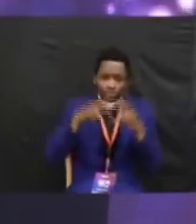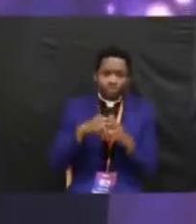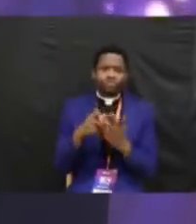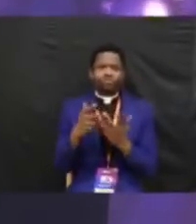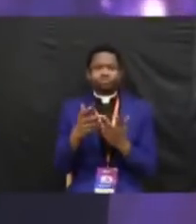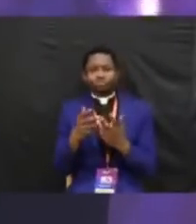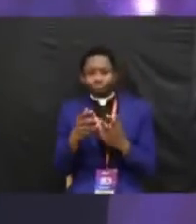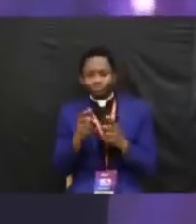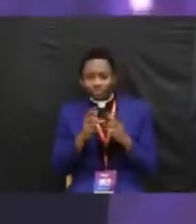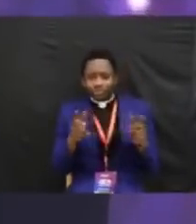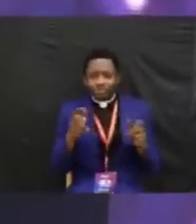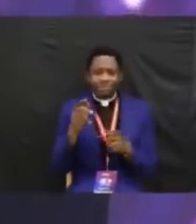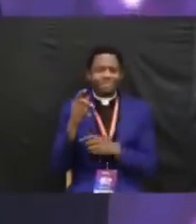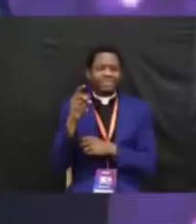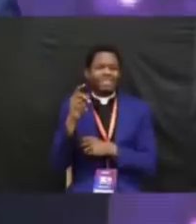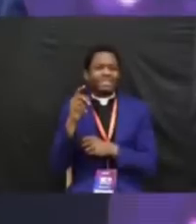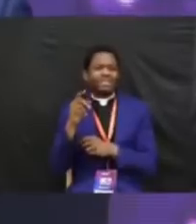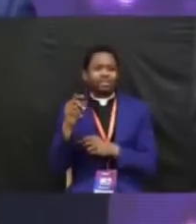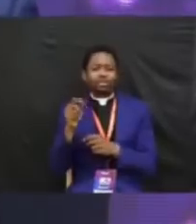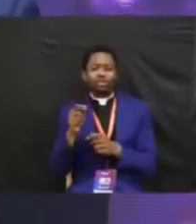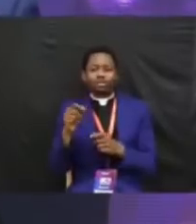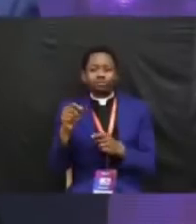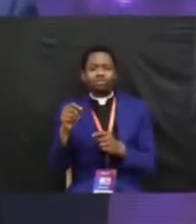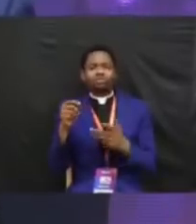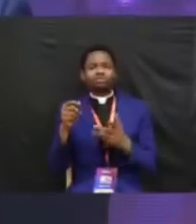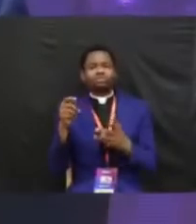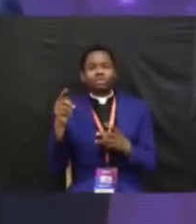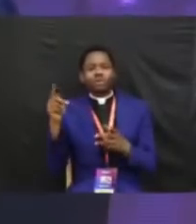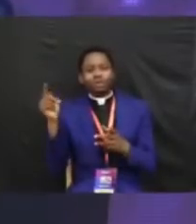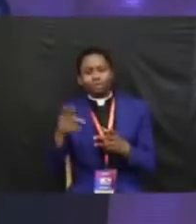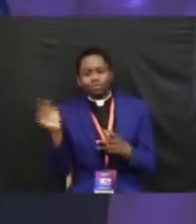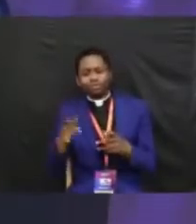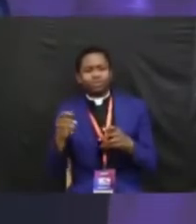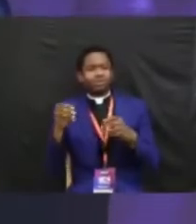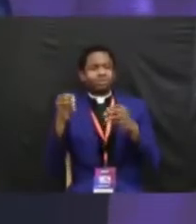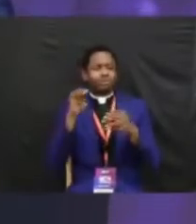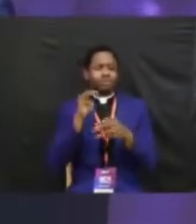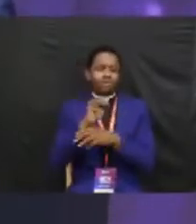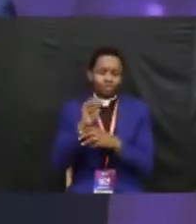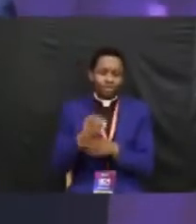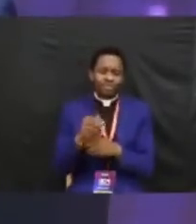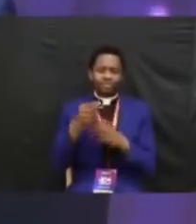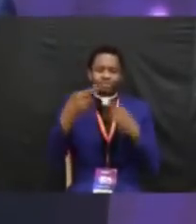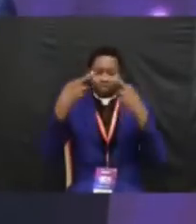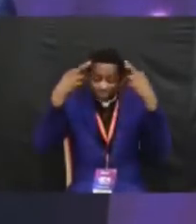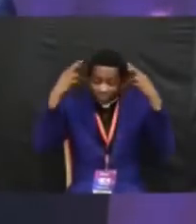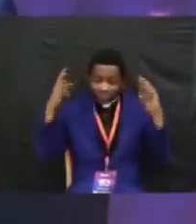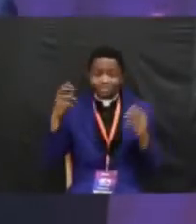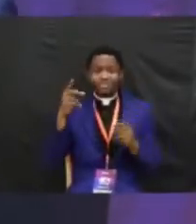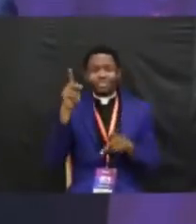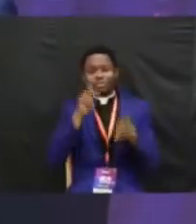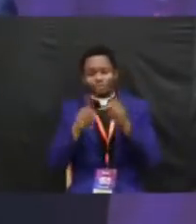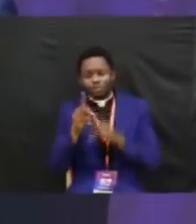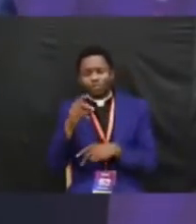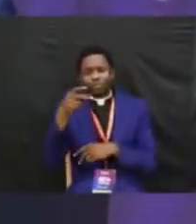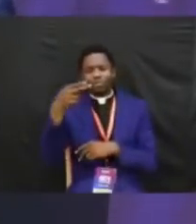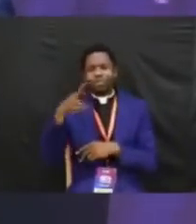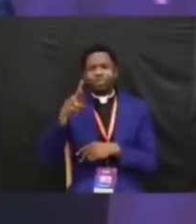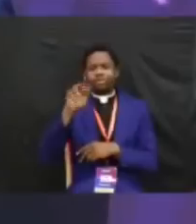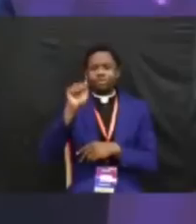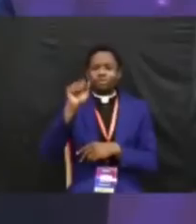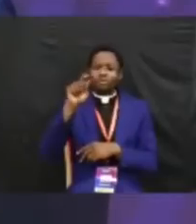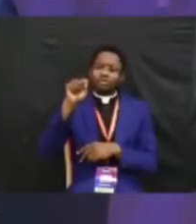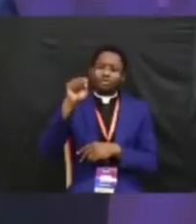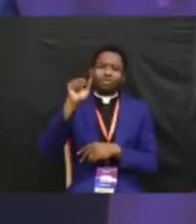persons living with disability, Rastapharians and the like. These outreaches resulted in